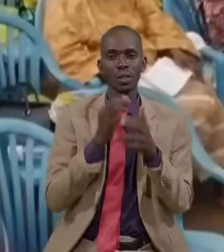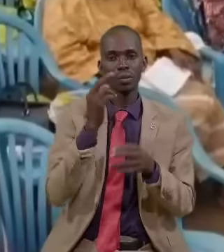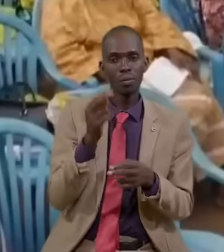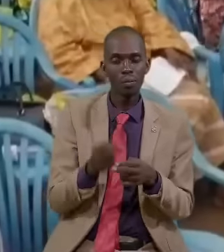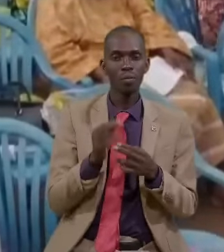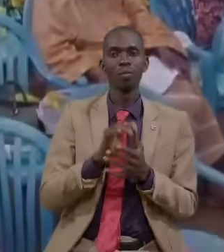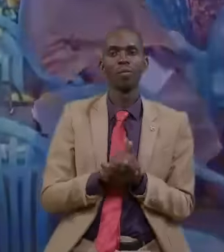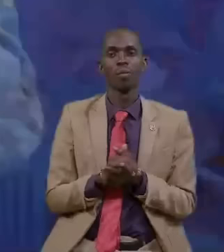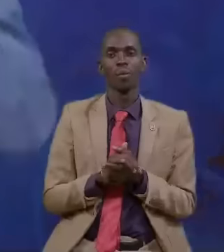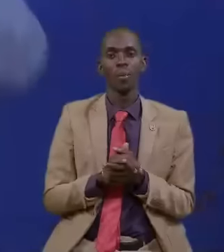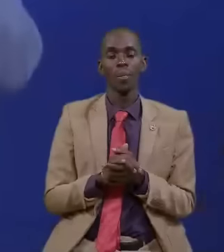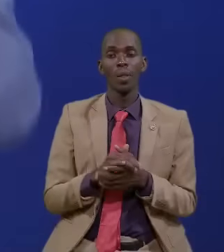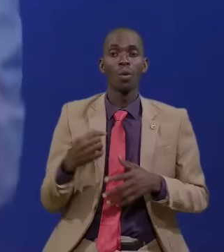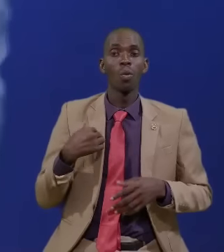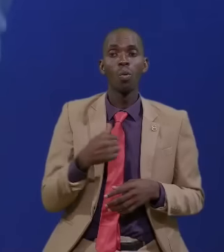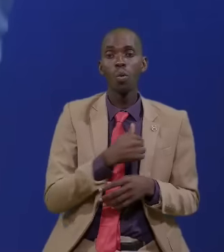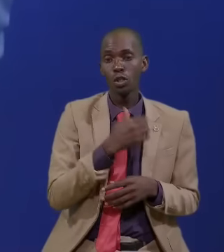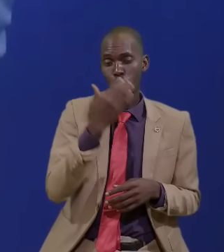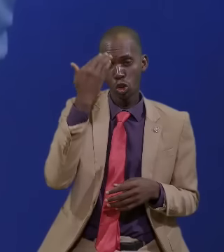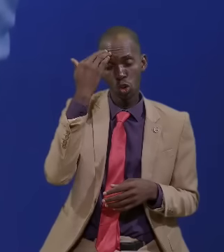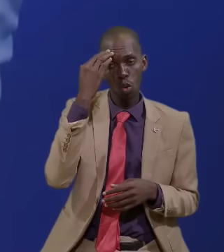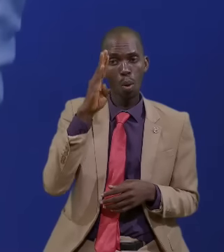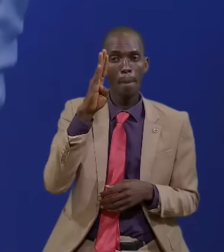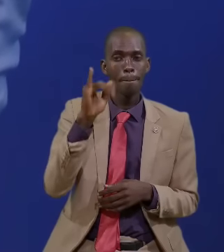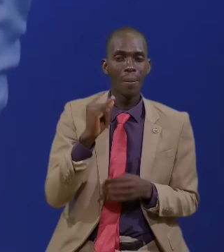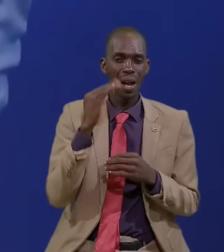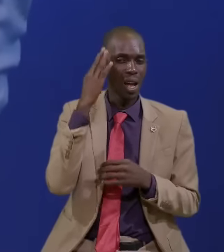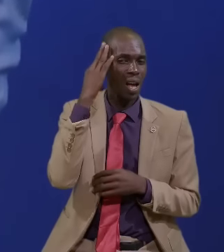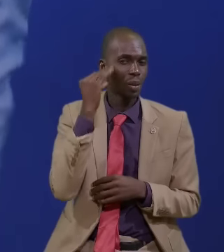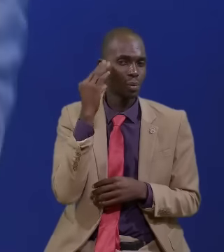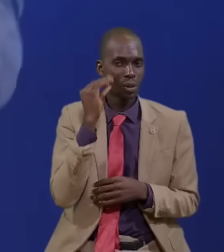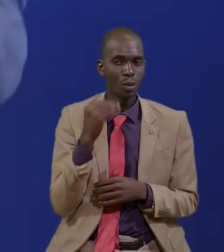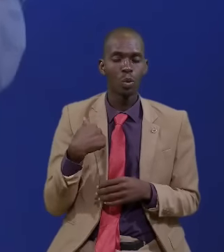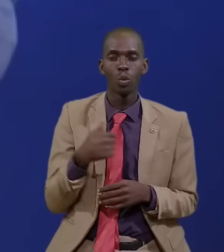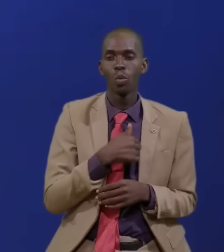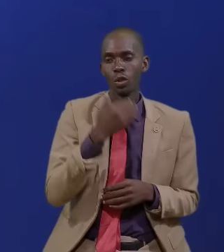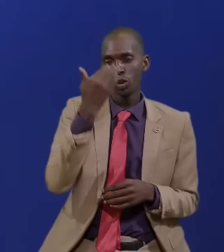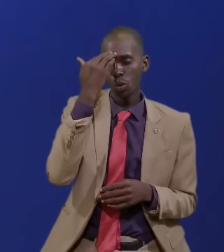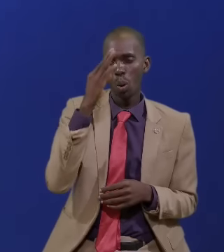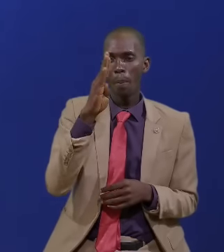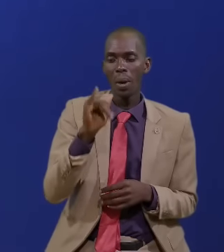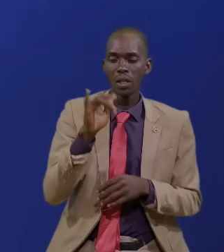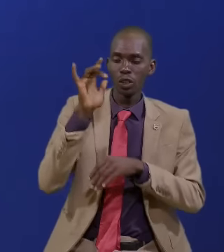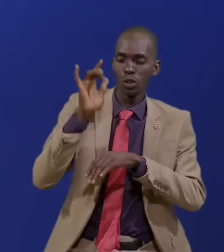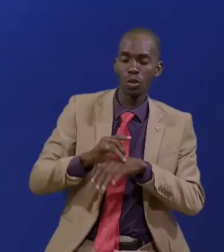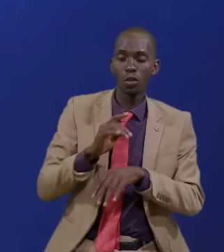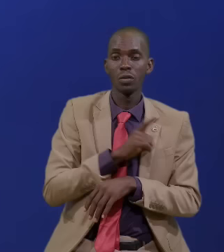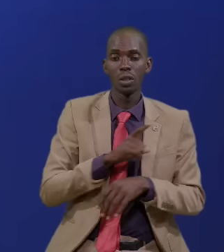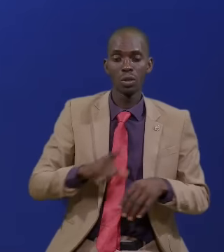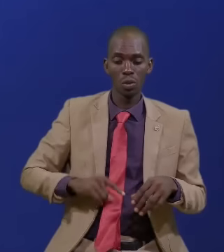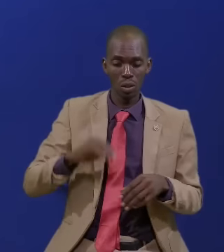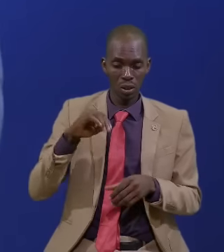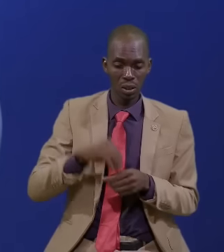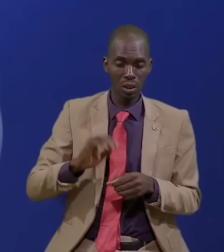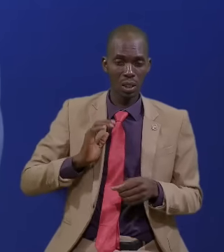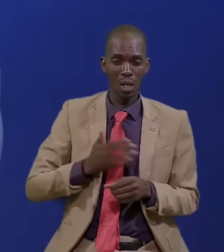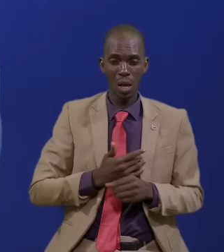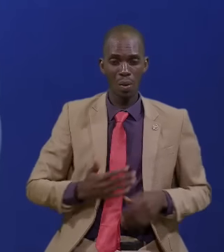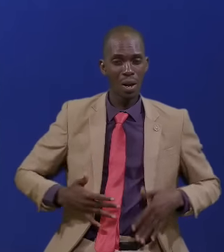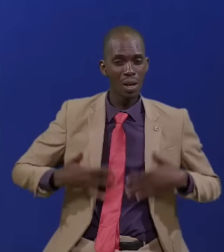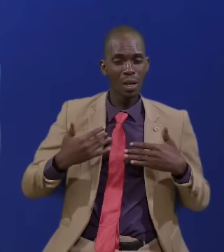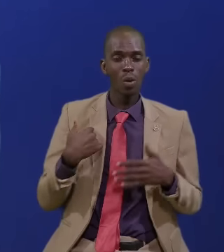by experience. We know by the touch of the Lord in our lives. We know that whosoever is born